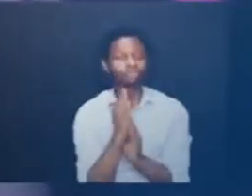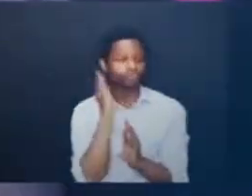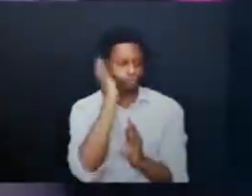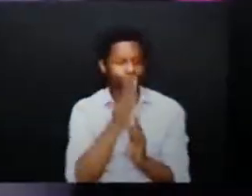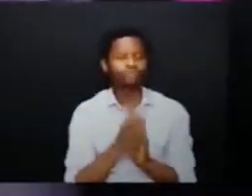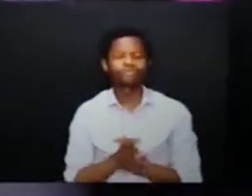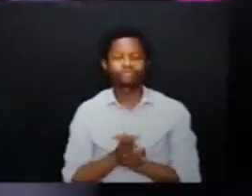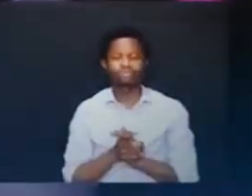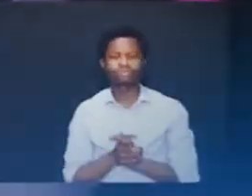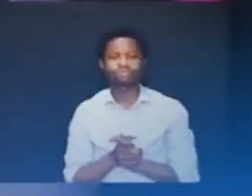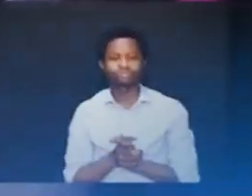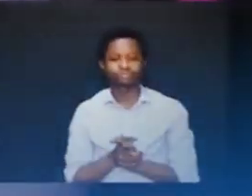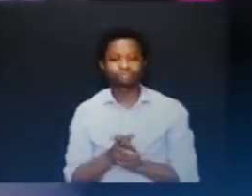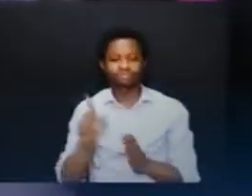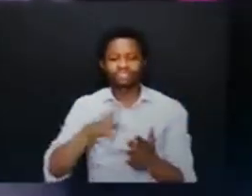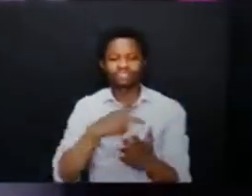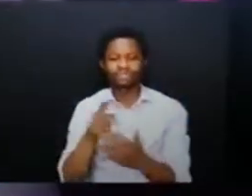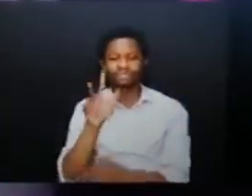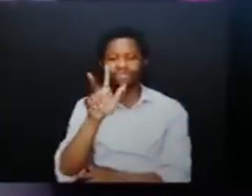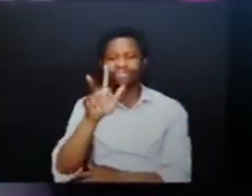Psalm 37:4 says